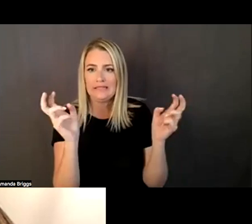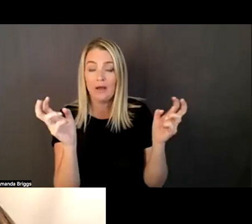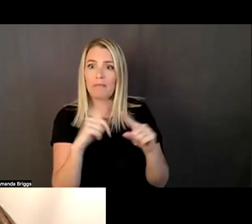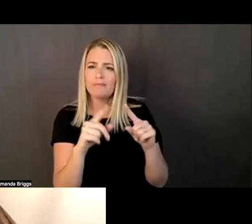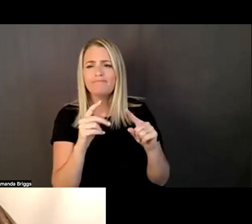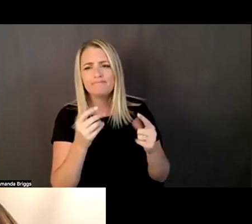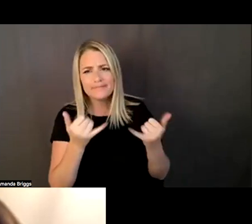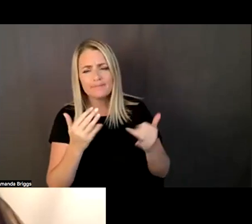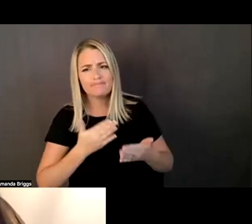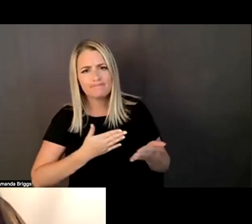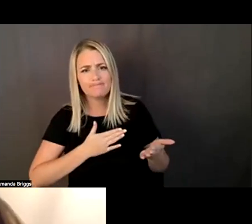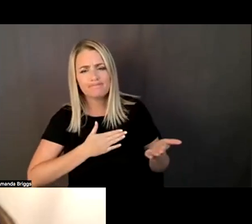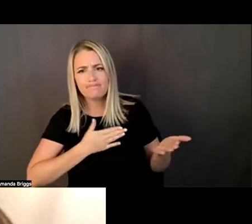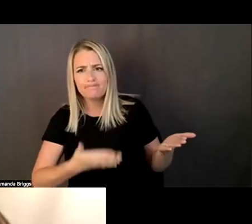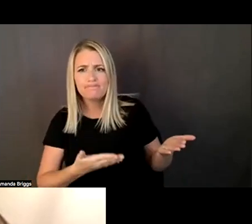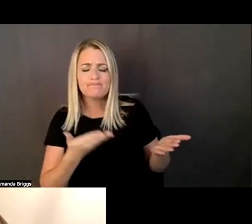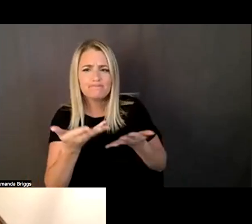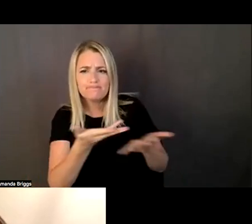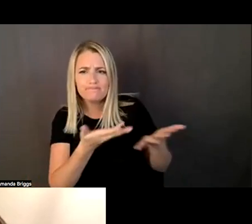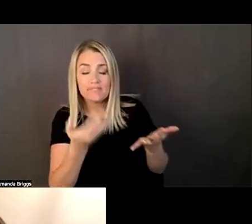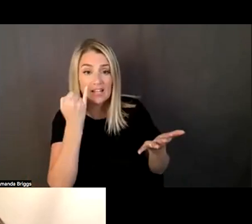to any feelings and,